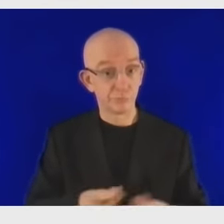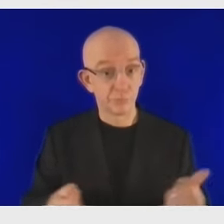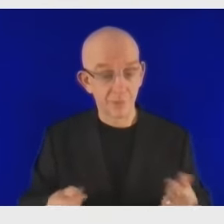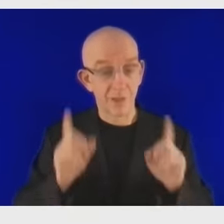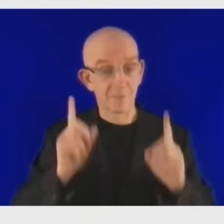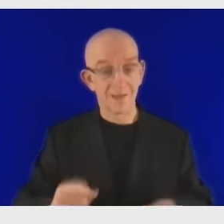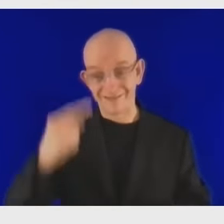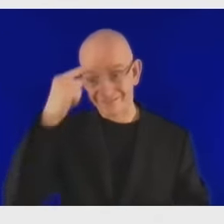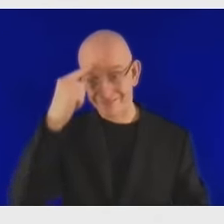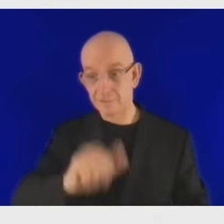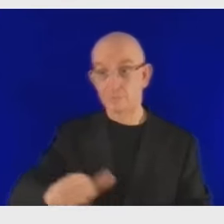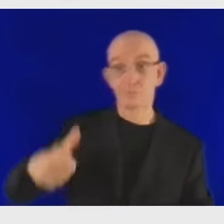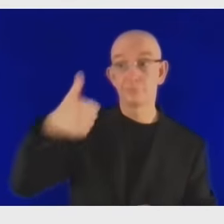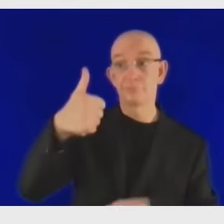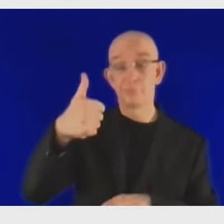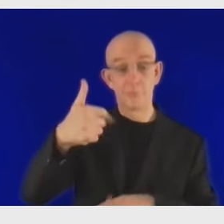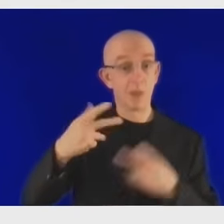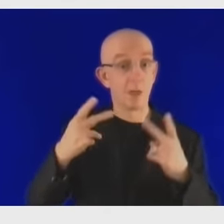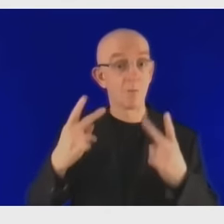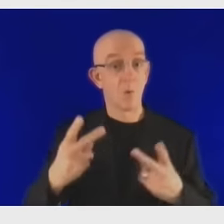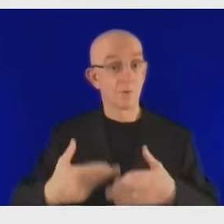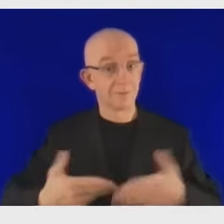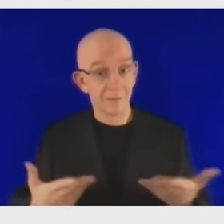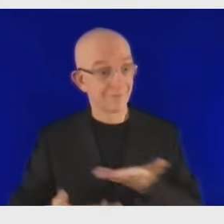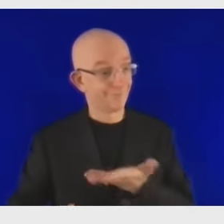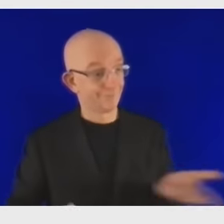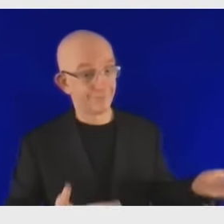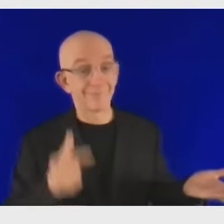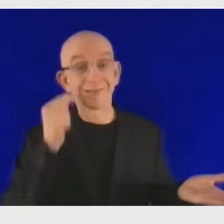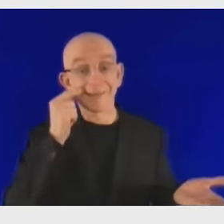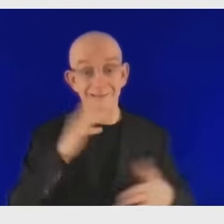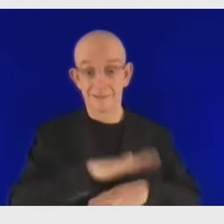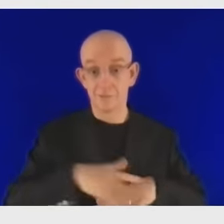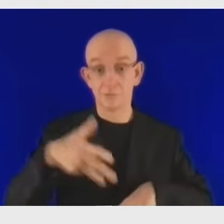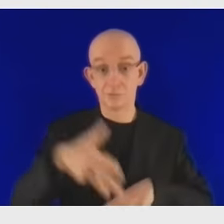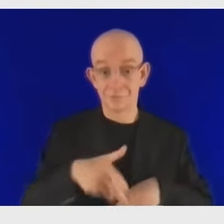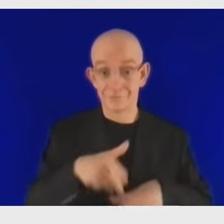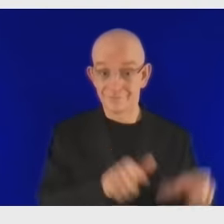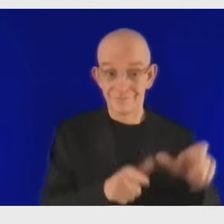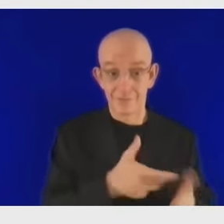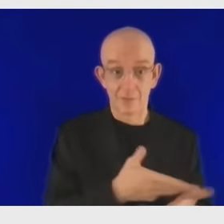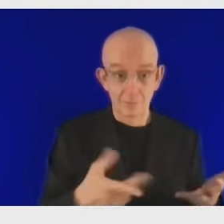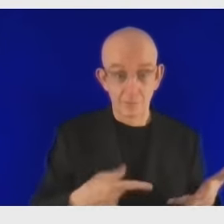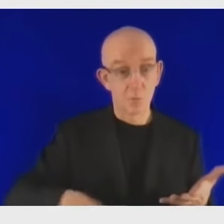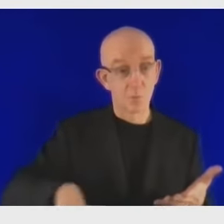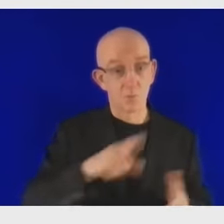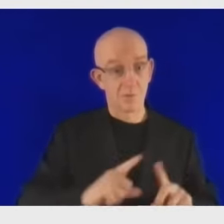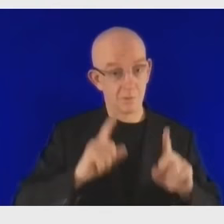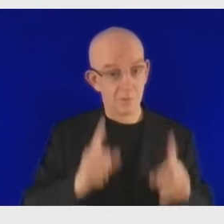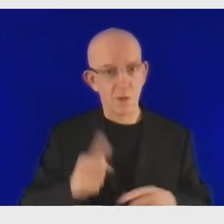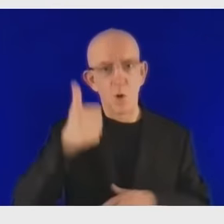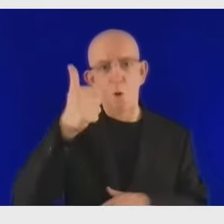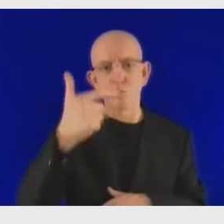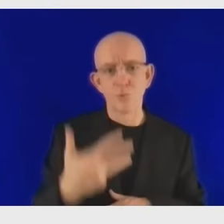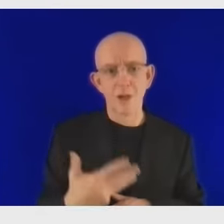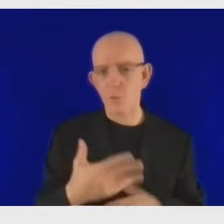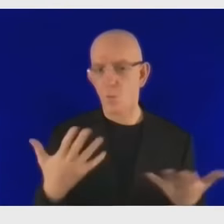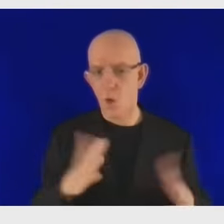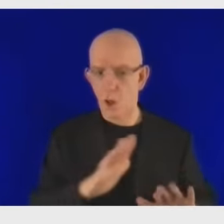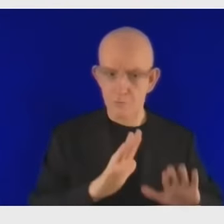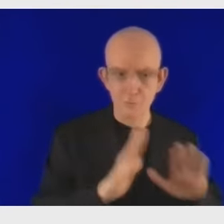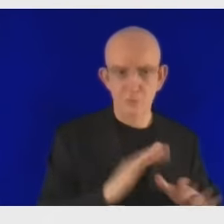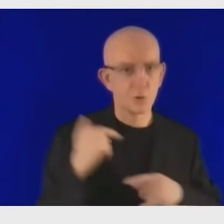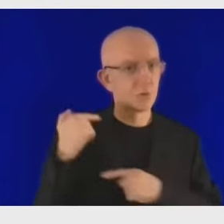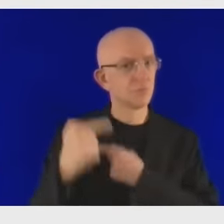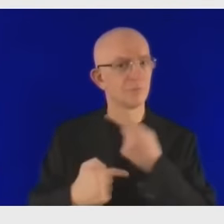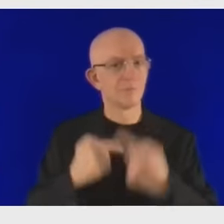rights recognition, because nature-based solution cannot be seen as an alternative to cut emission. Nature-based